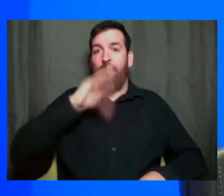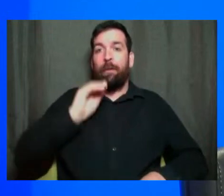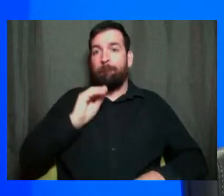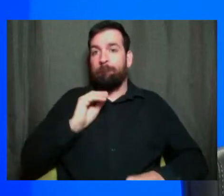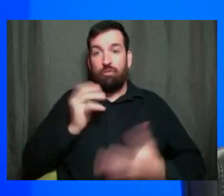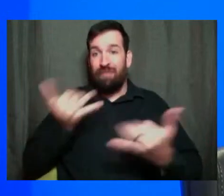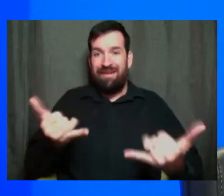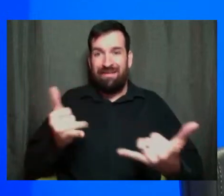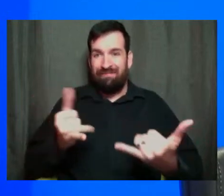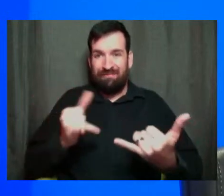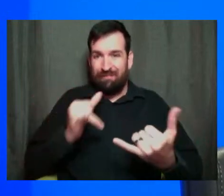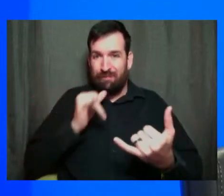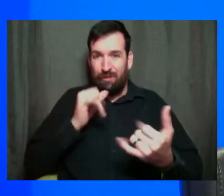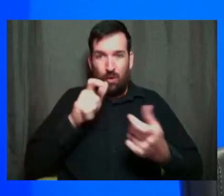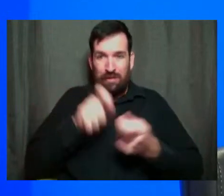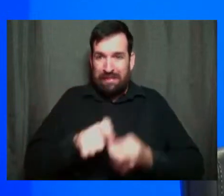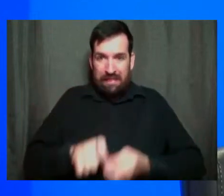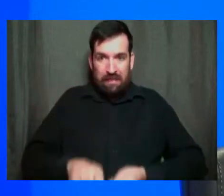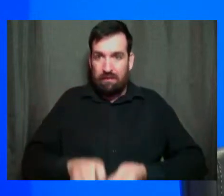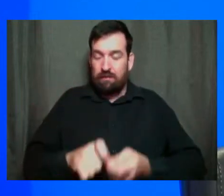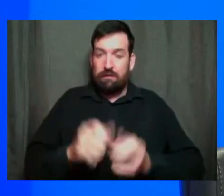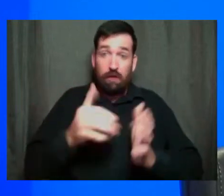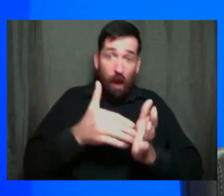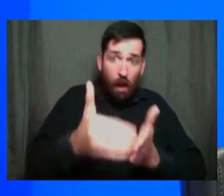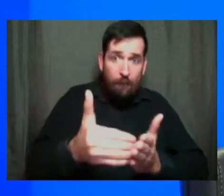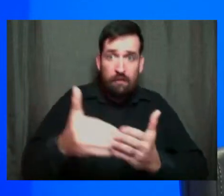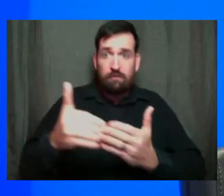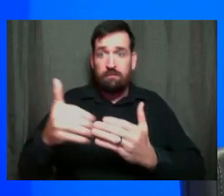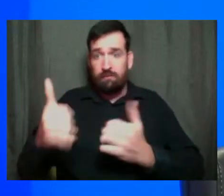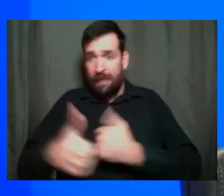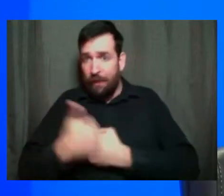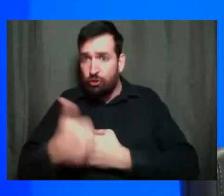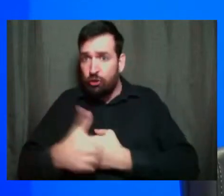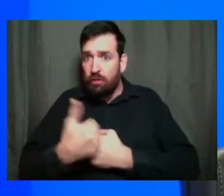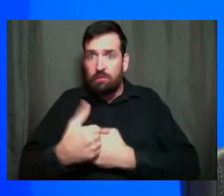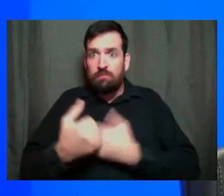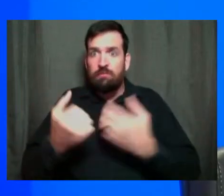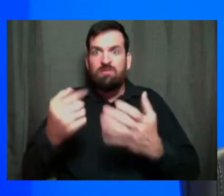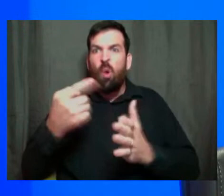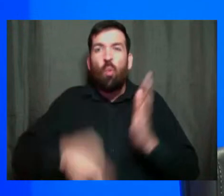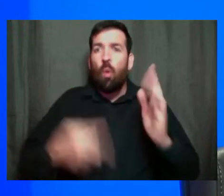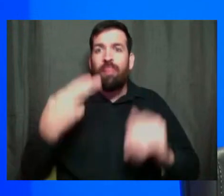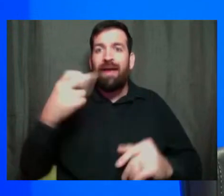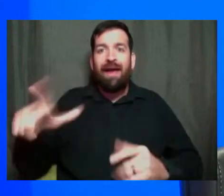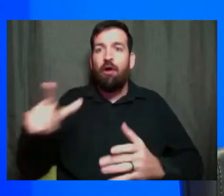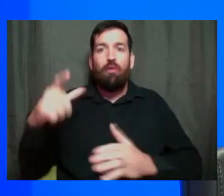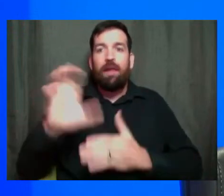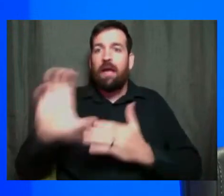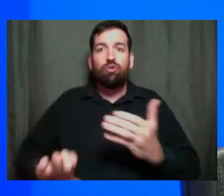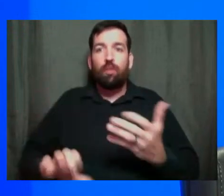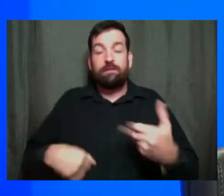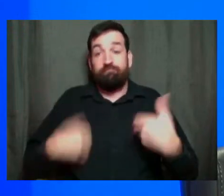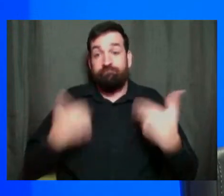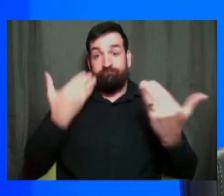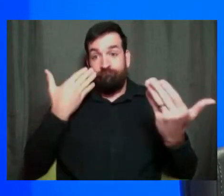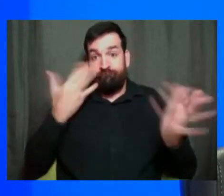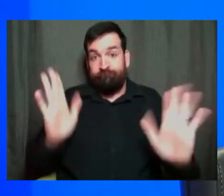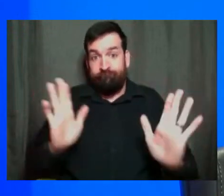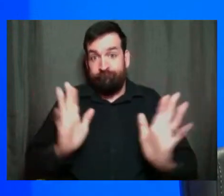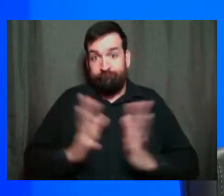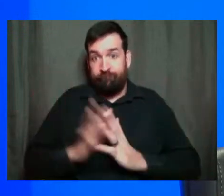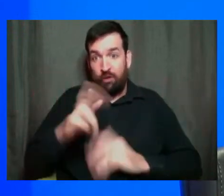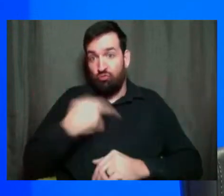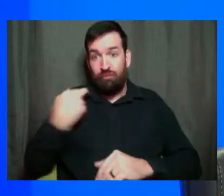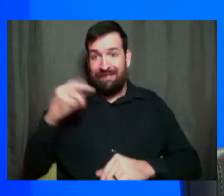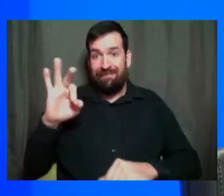how common this is, how dangerous this is, what the health consequences may be, which are the risk factors.